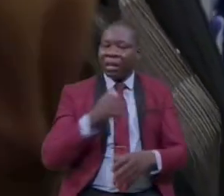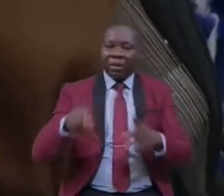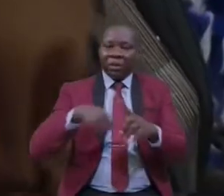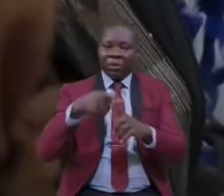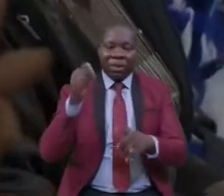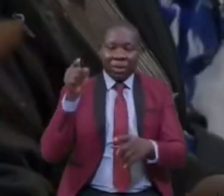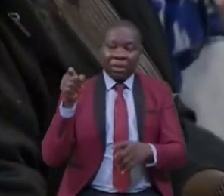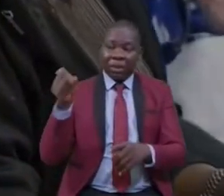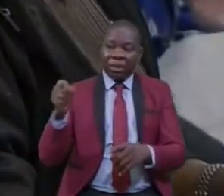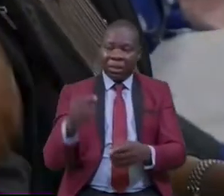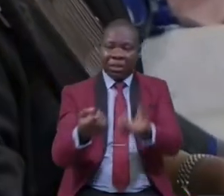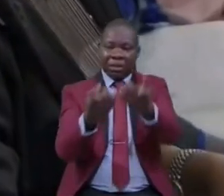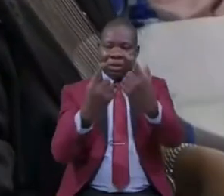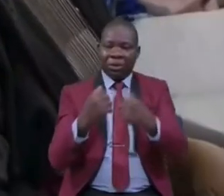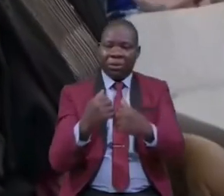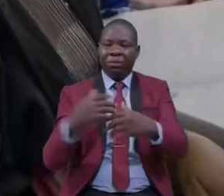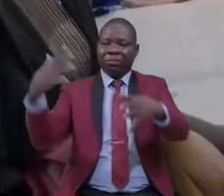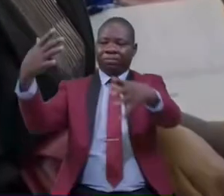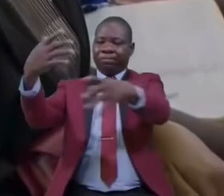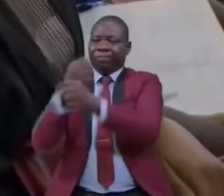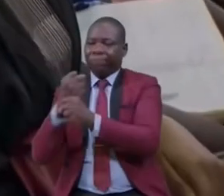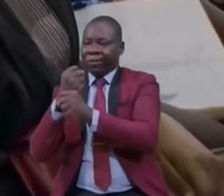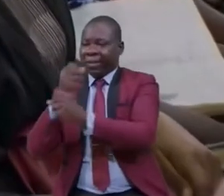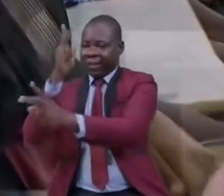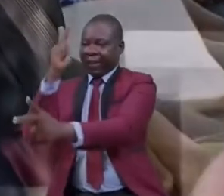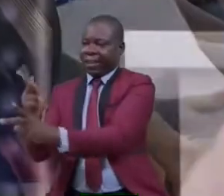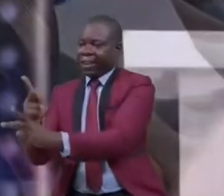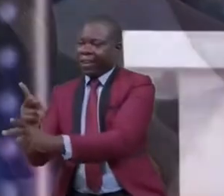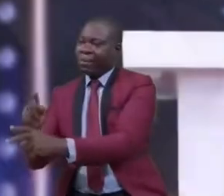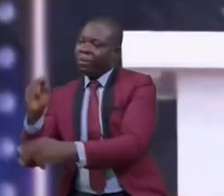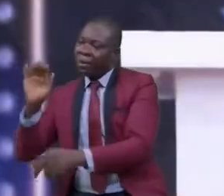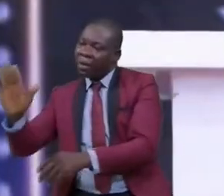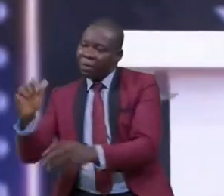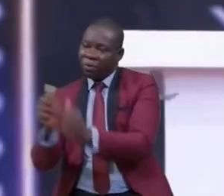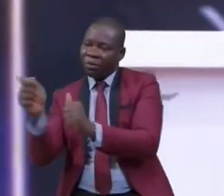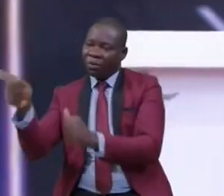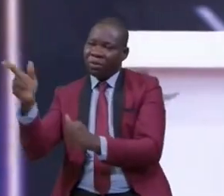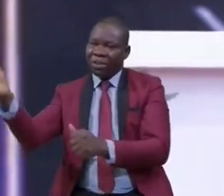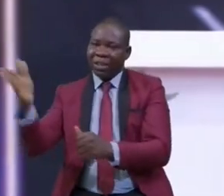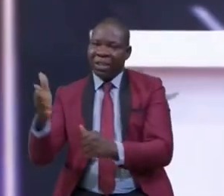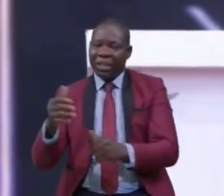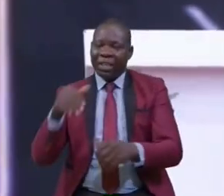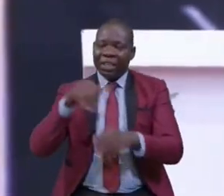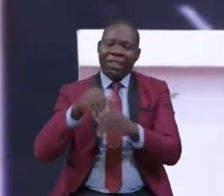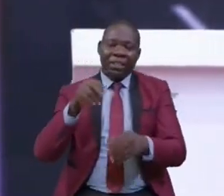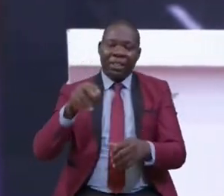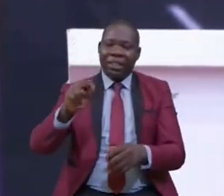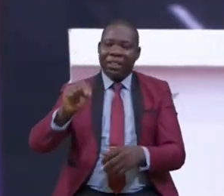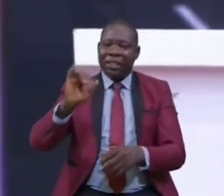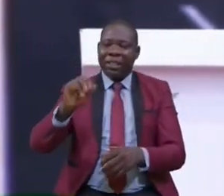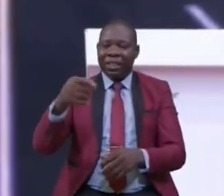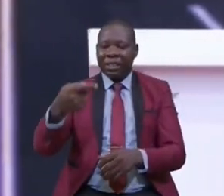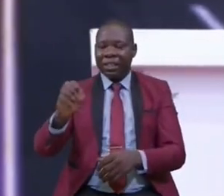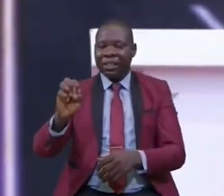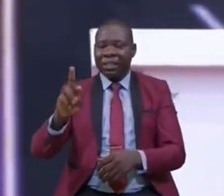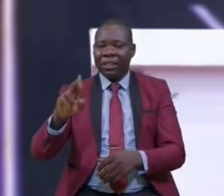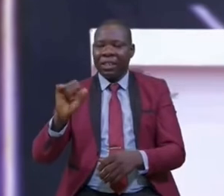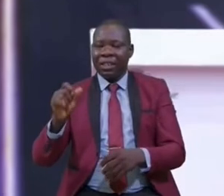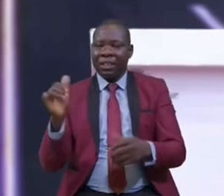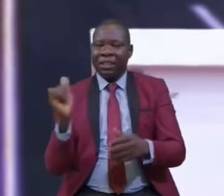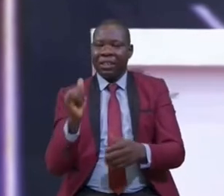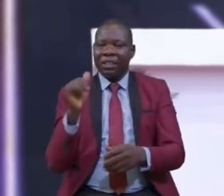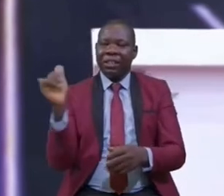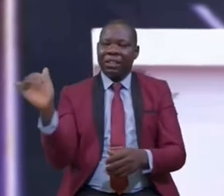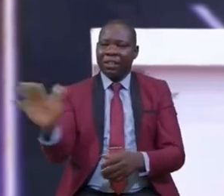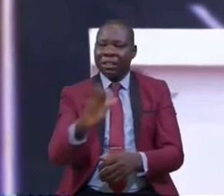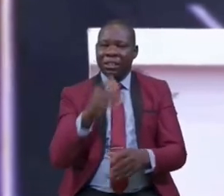So they didn't tell me in Nigeria. They just said I was going for 3 months. And I went. And whatever they